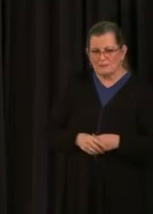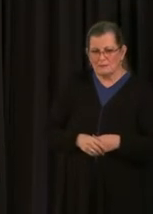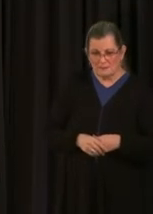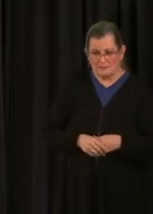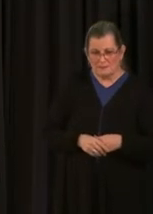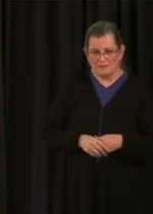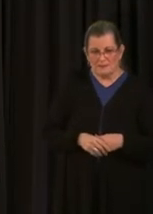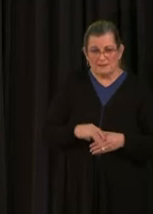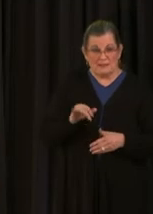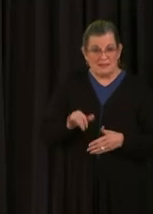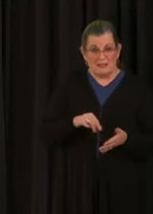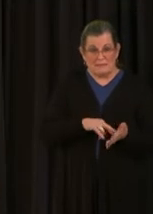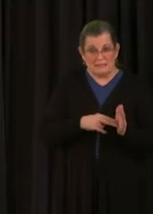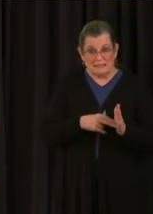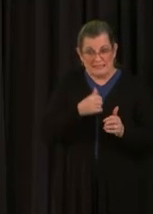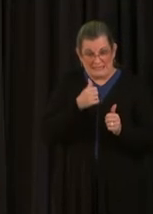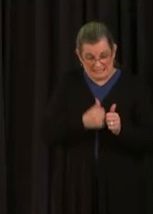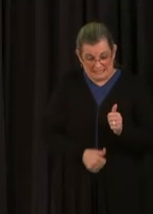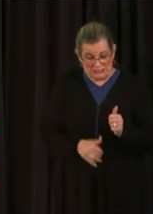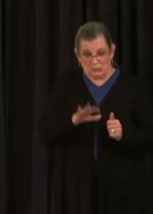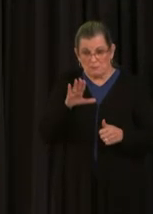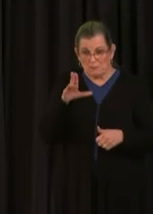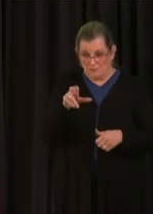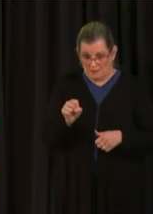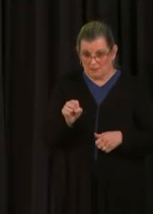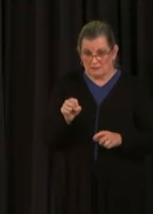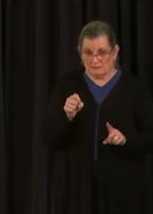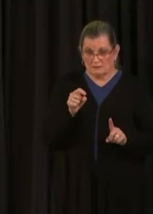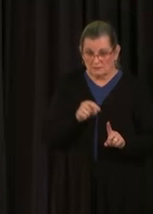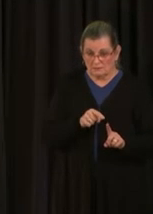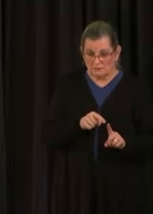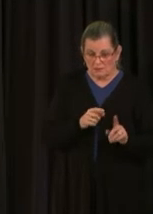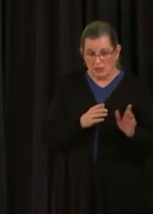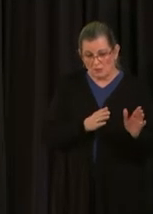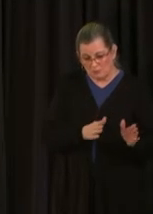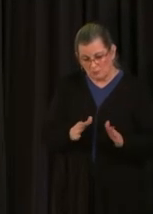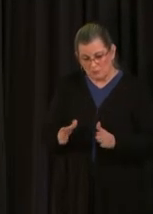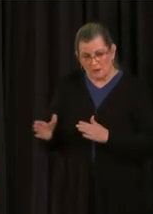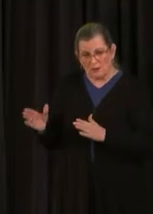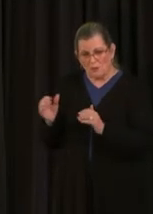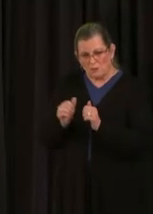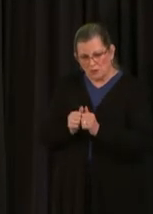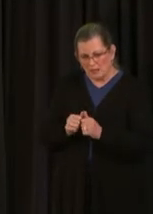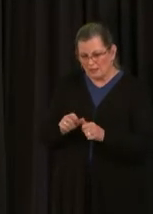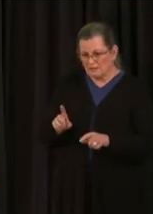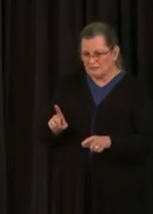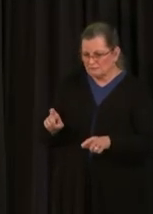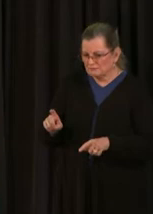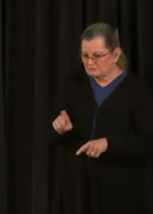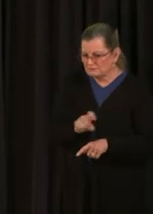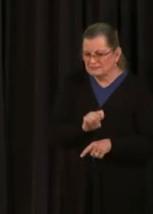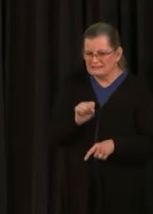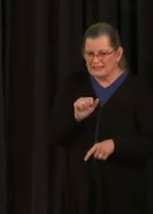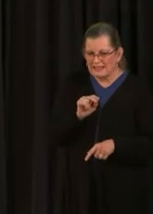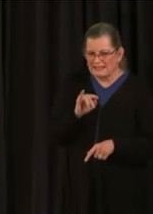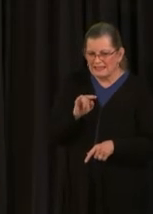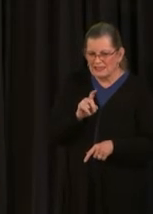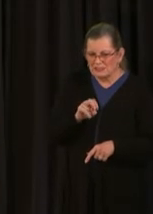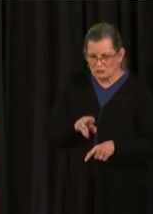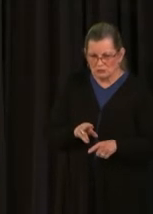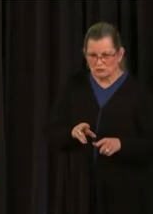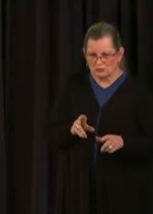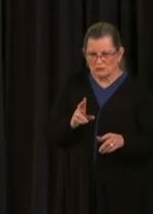school. And so the information that I'm going to give you, just know that you can go on RC